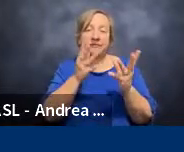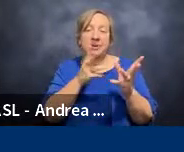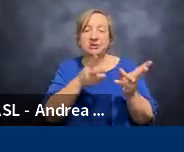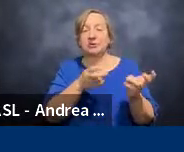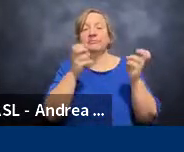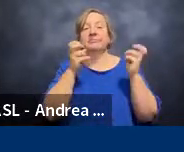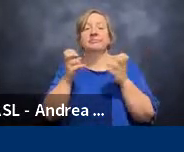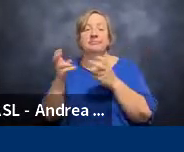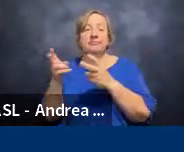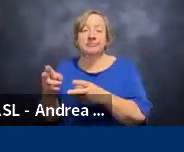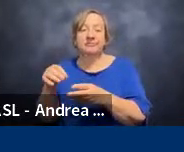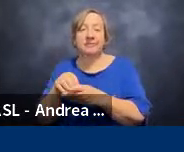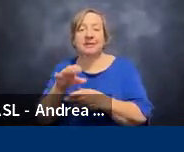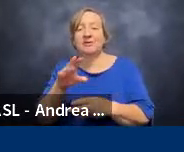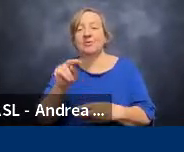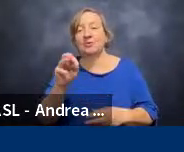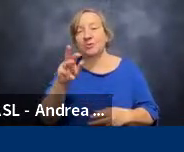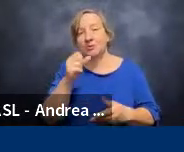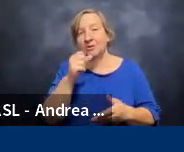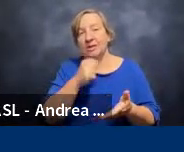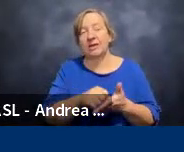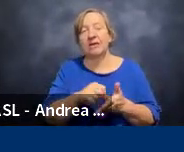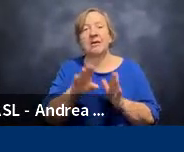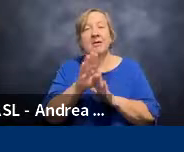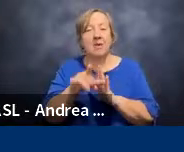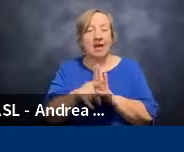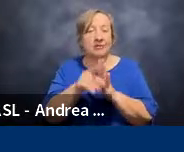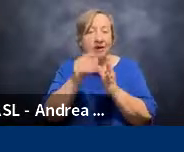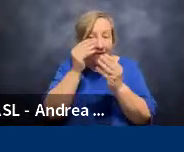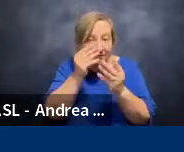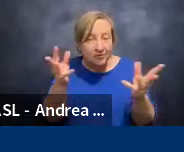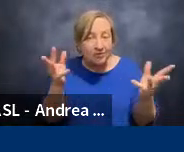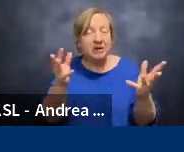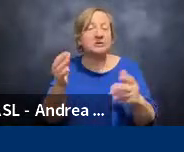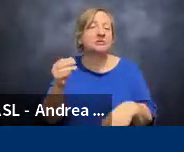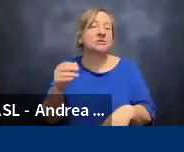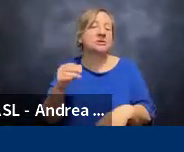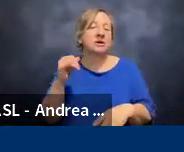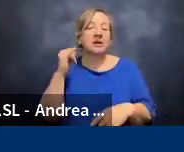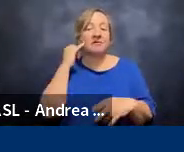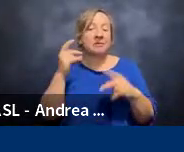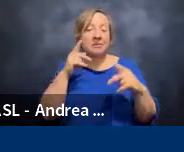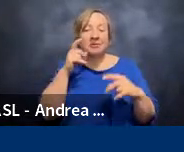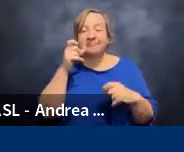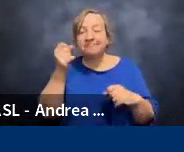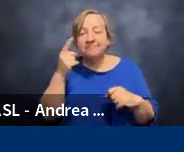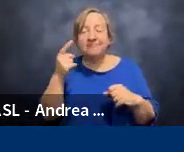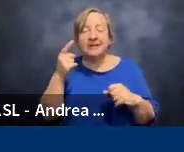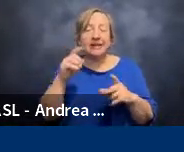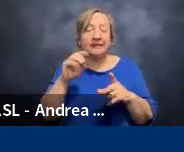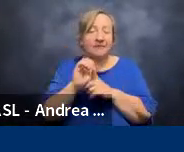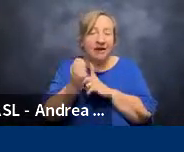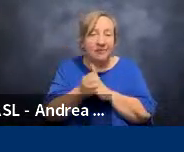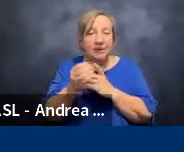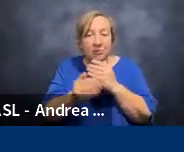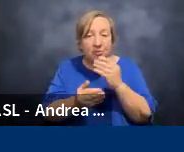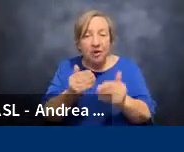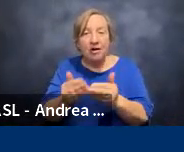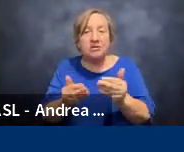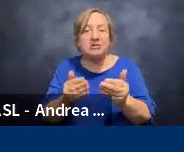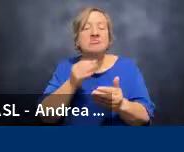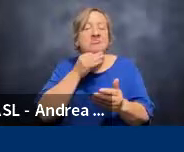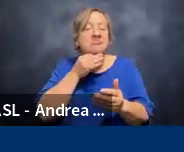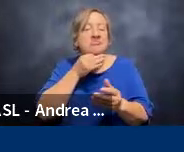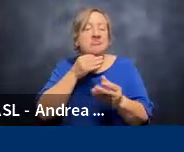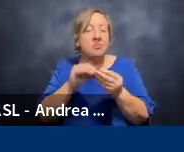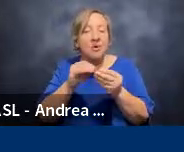your newsletter. There'll be some background information in case people don't understand the environmental process or want a little bit more